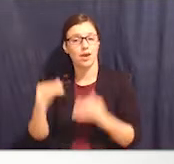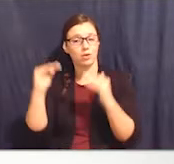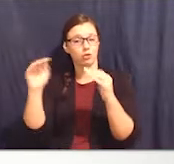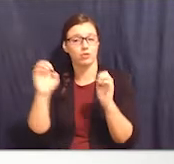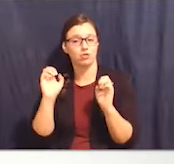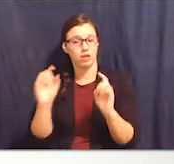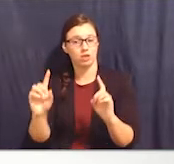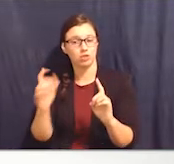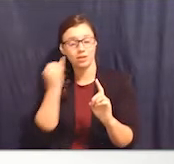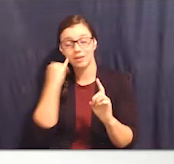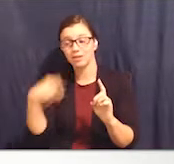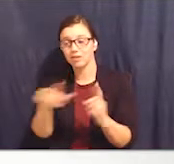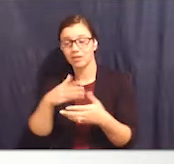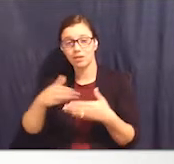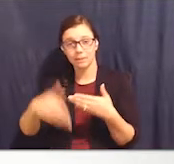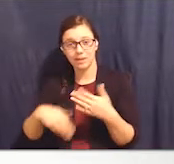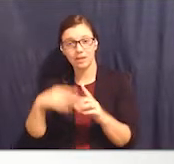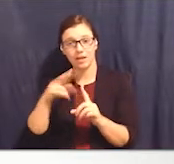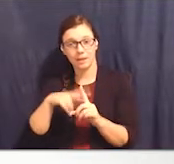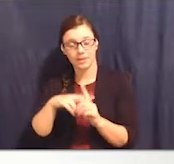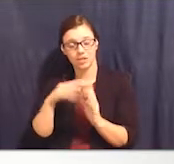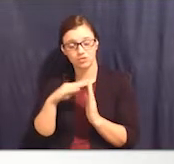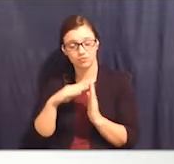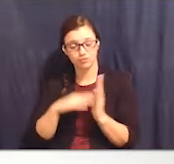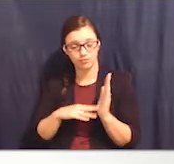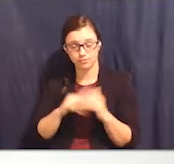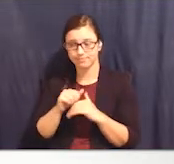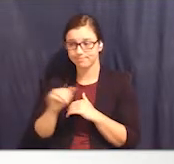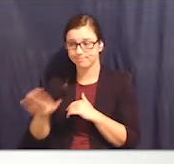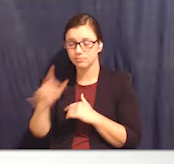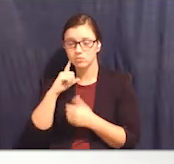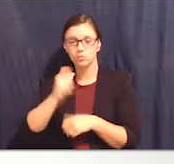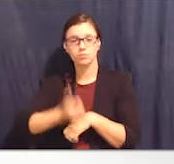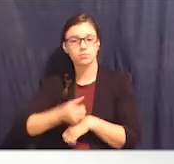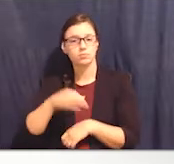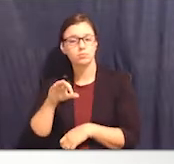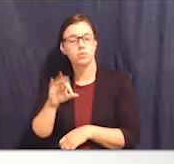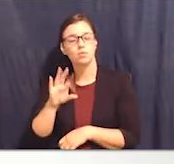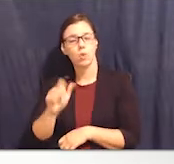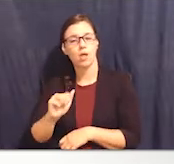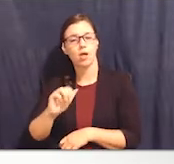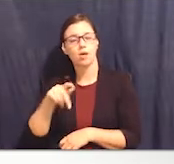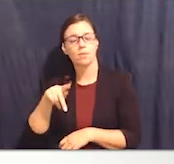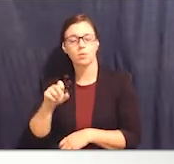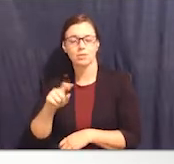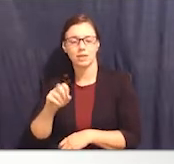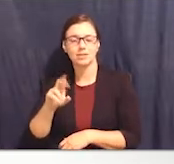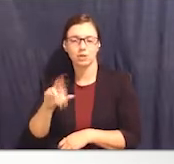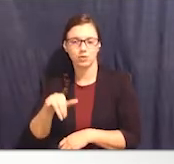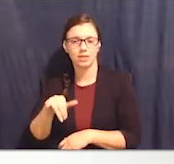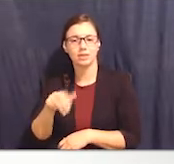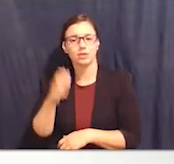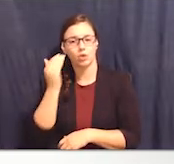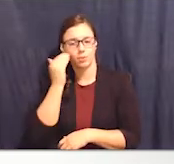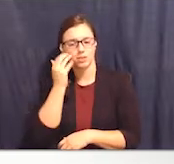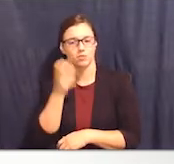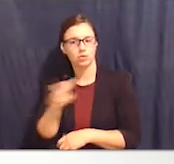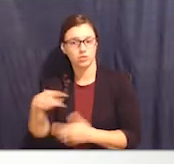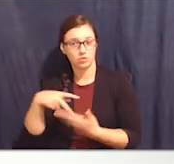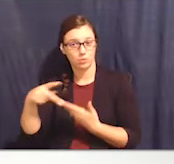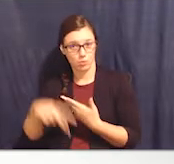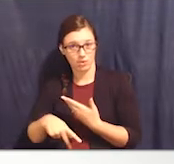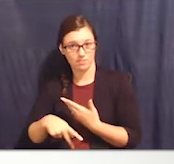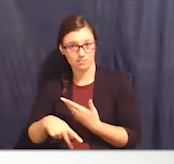$300,000 a year to implement an approved program. So what do you have to do first? Have an approved